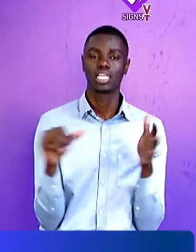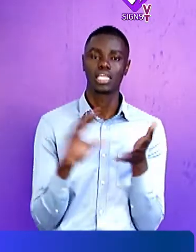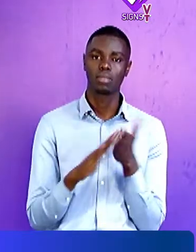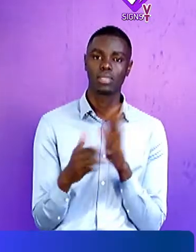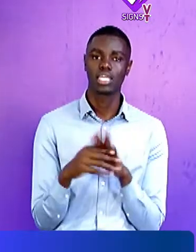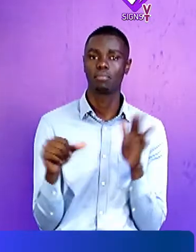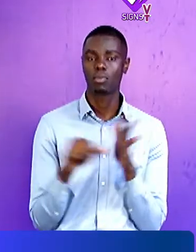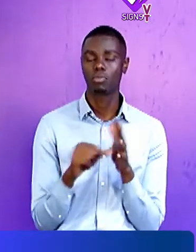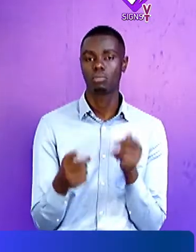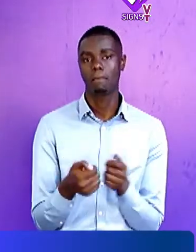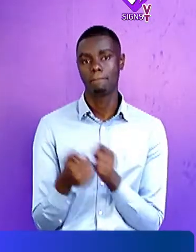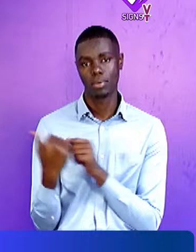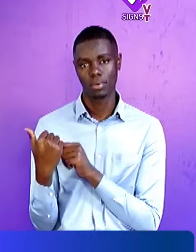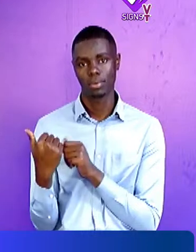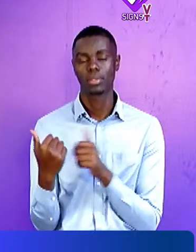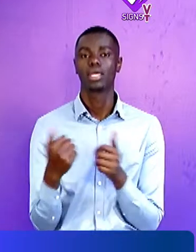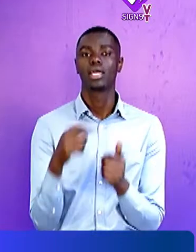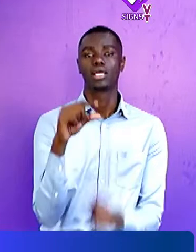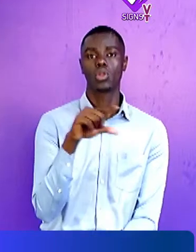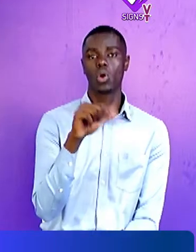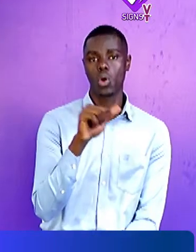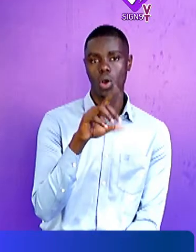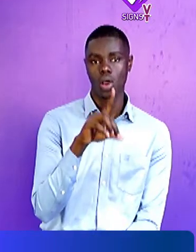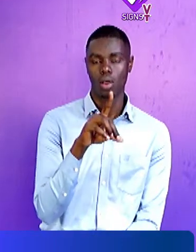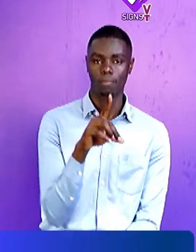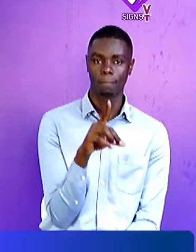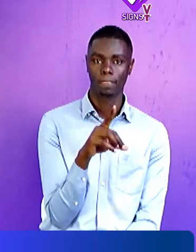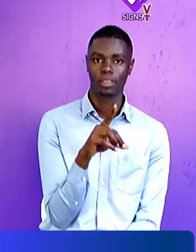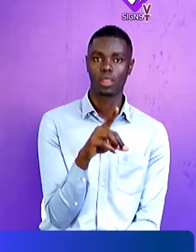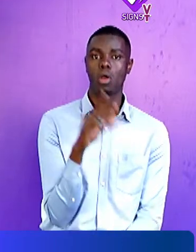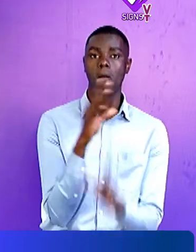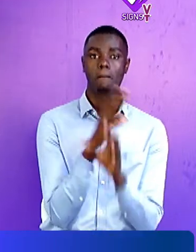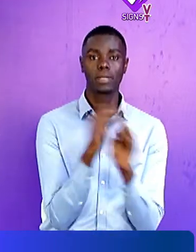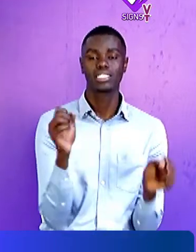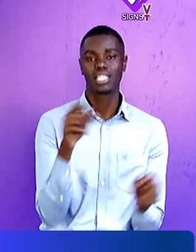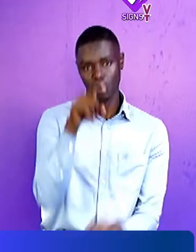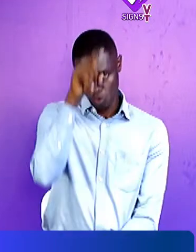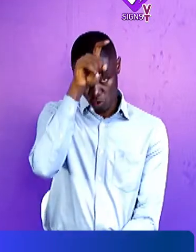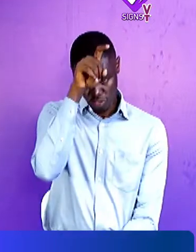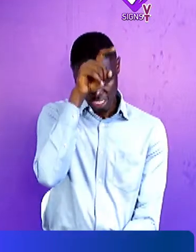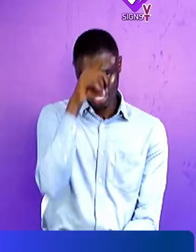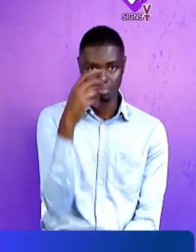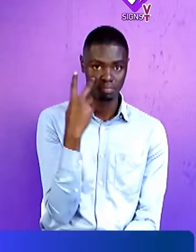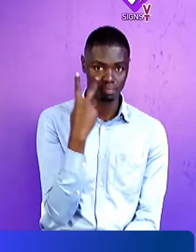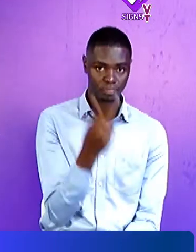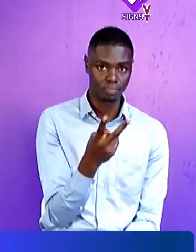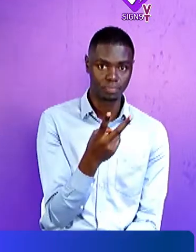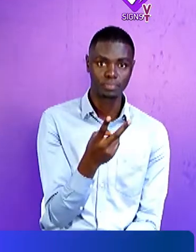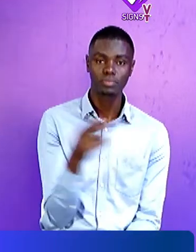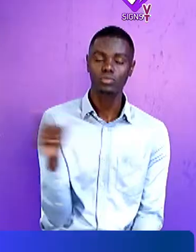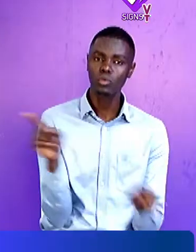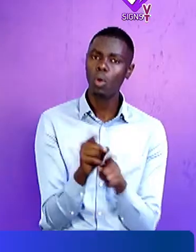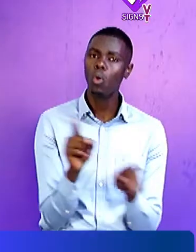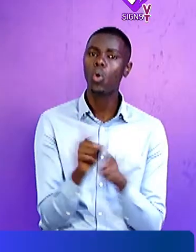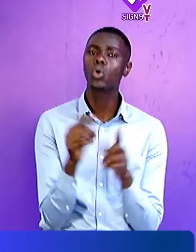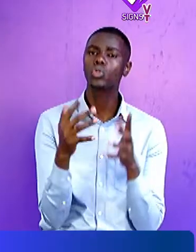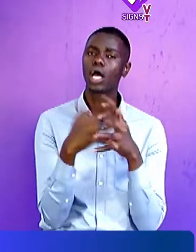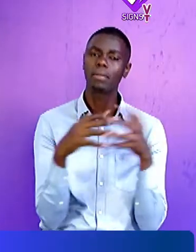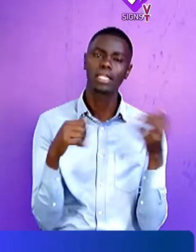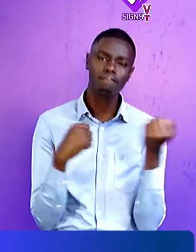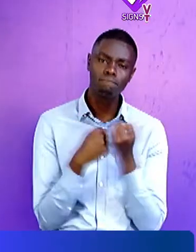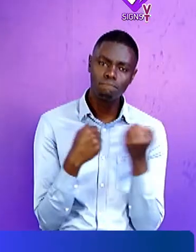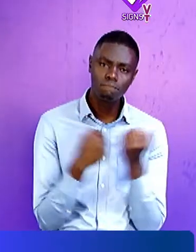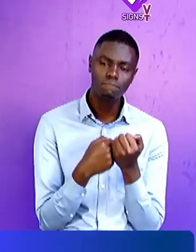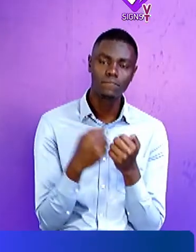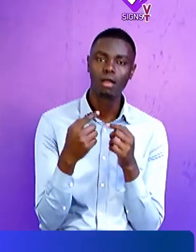overthrown. Go to Gaddafi, the president of Egypt. He also was a UN ally. Even,